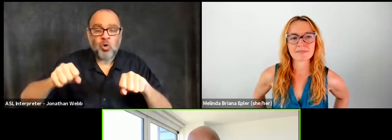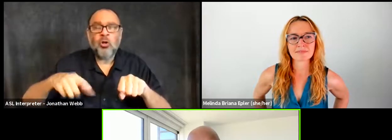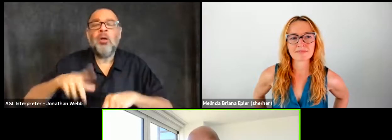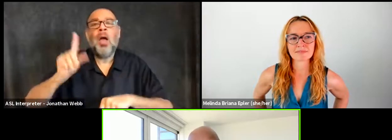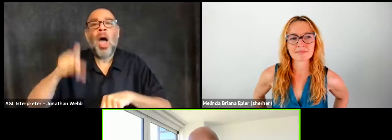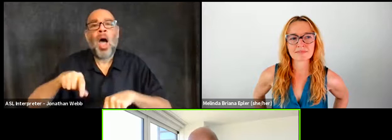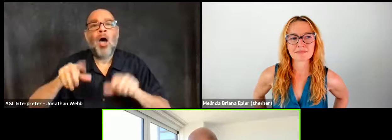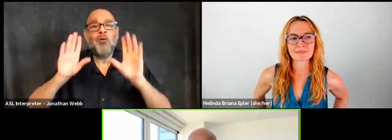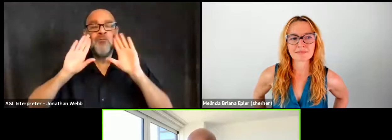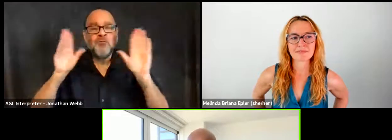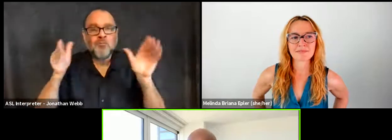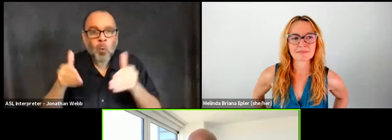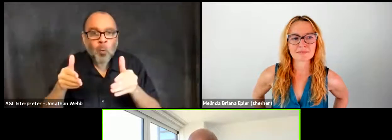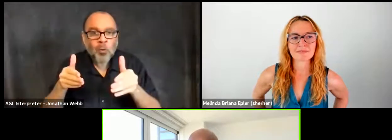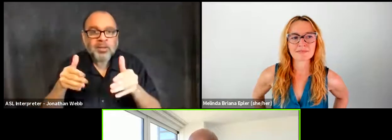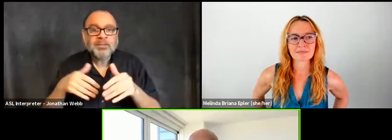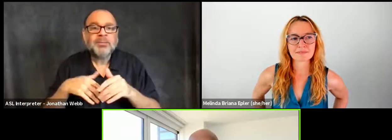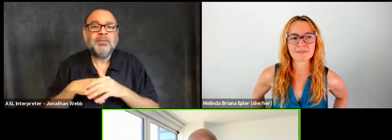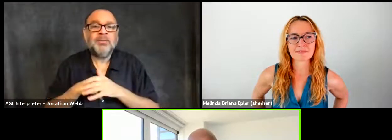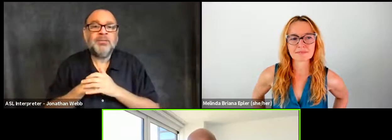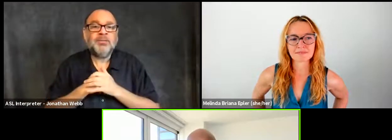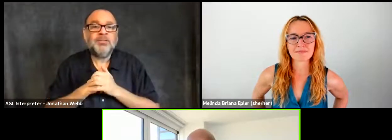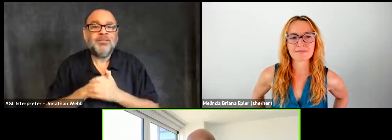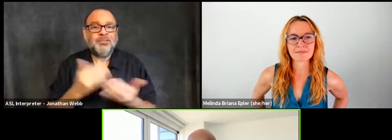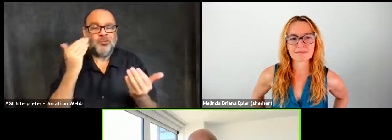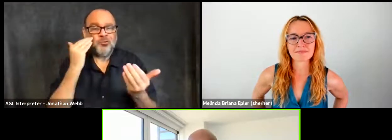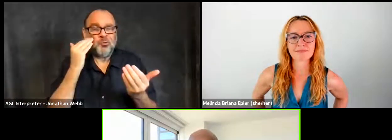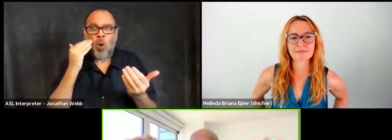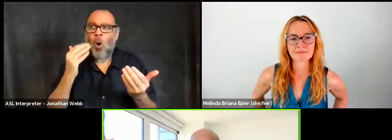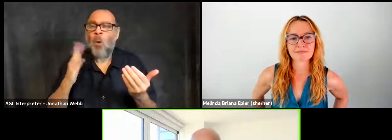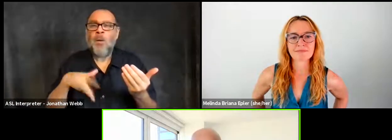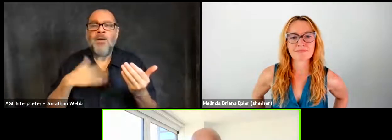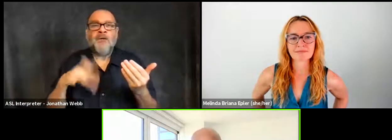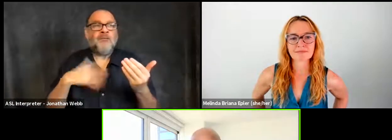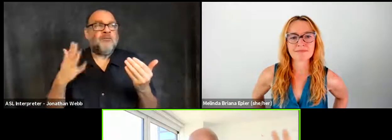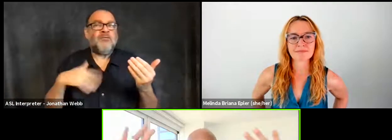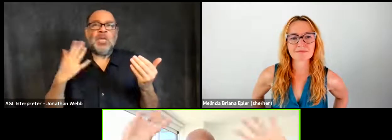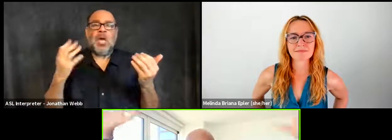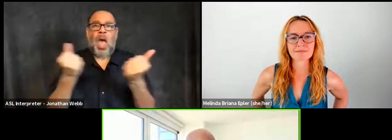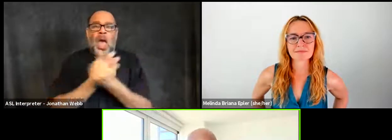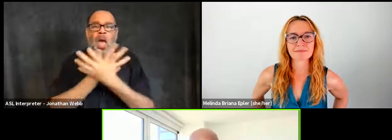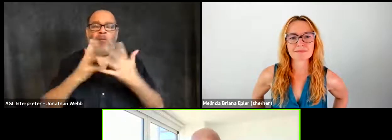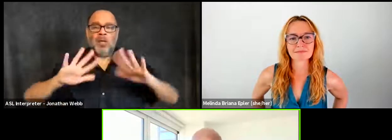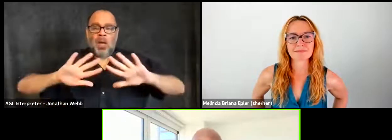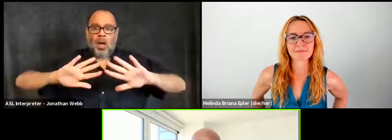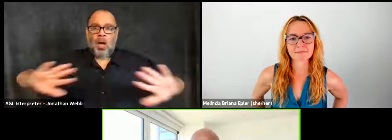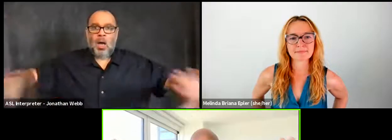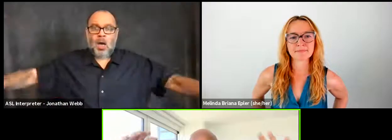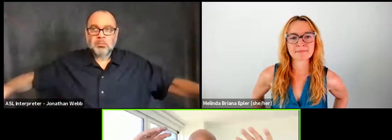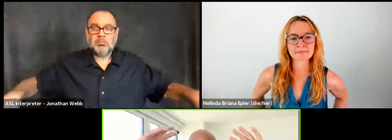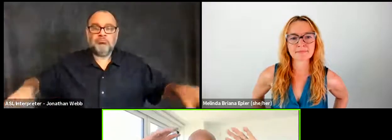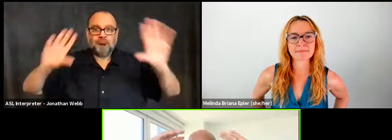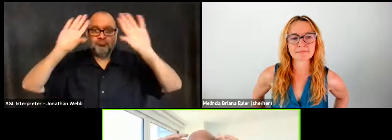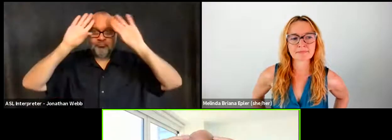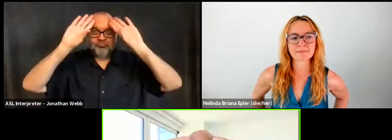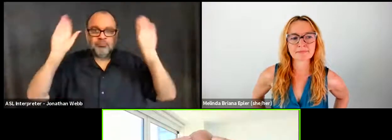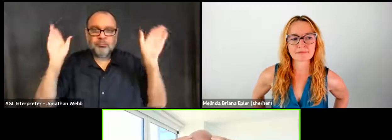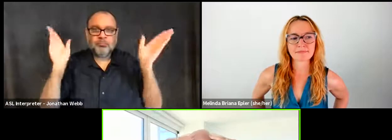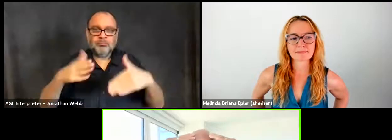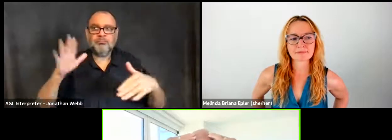it's freeing, and your mind is freeing from all the distractions, from all the wildness in the world, from all